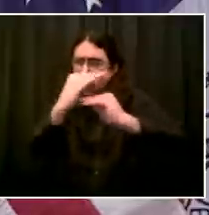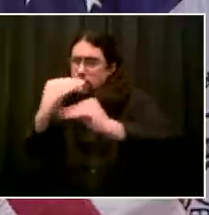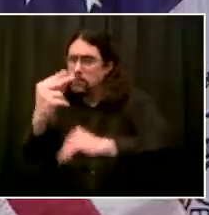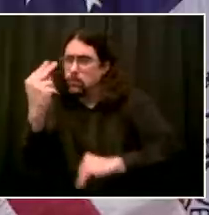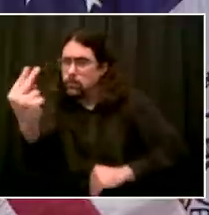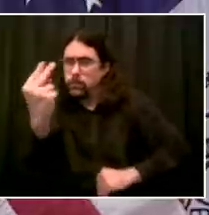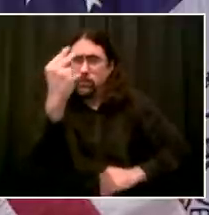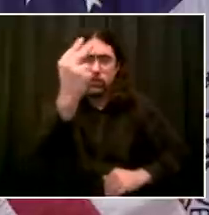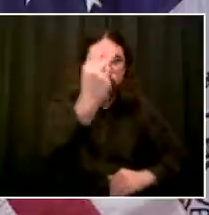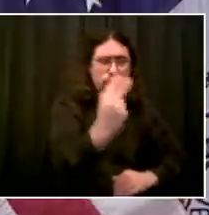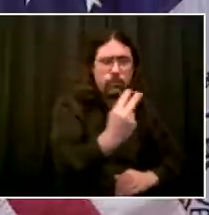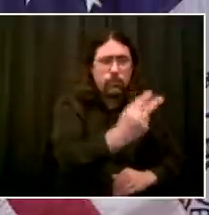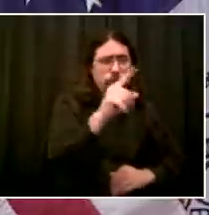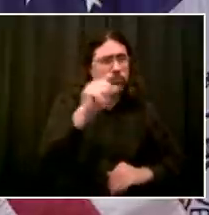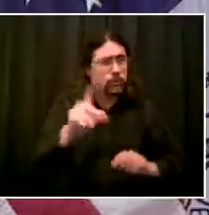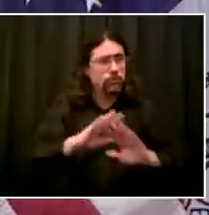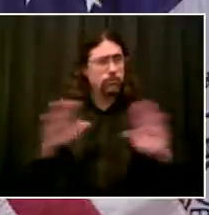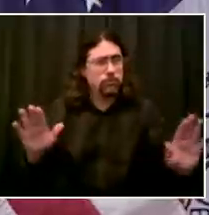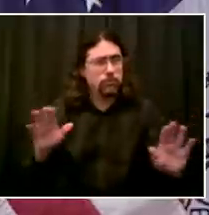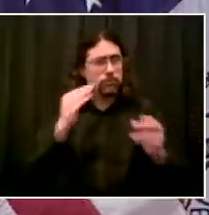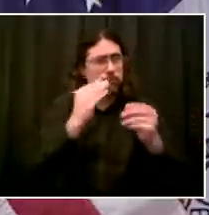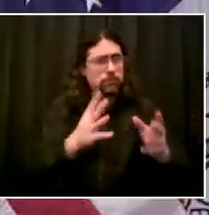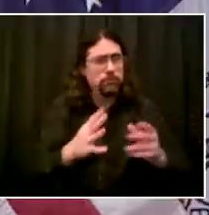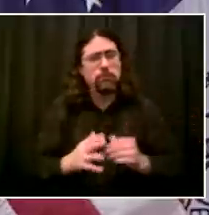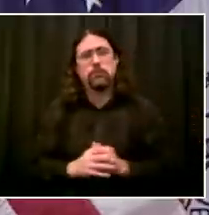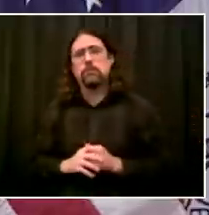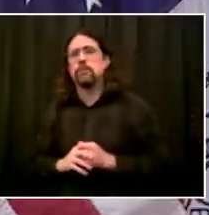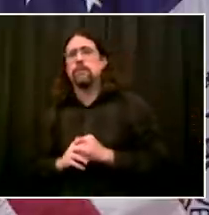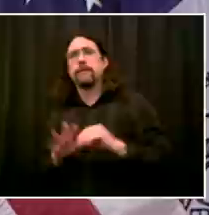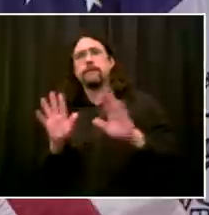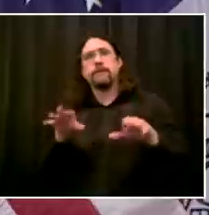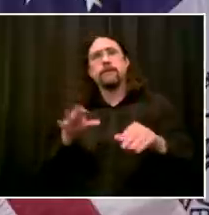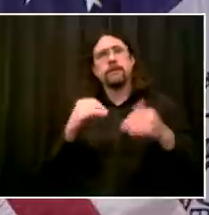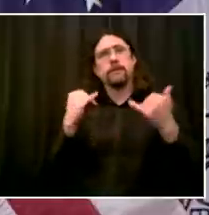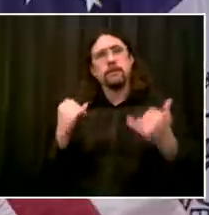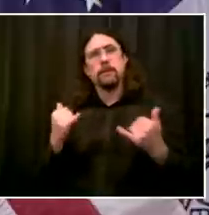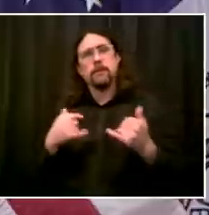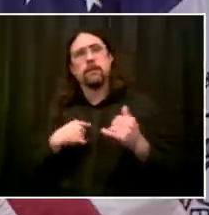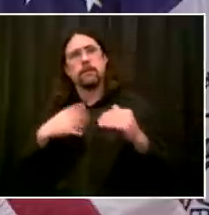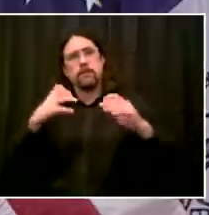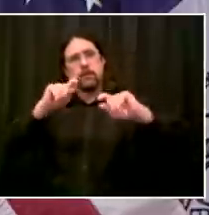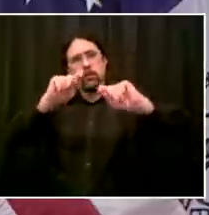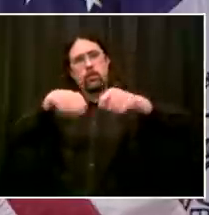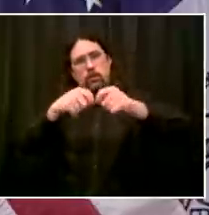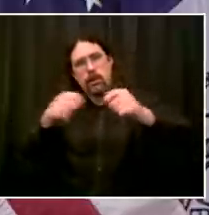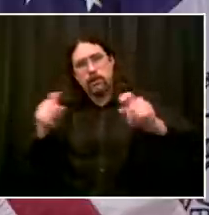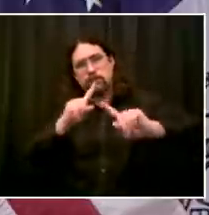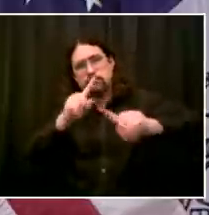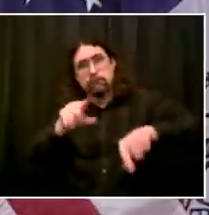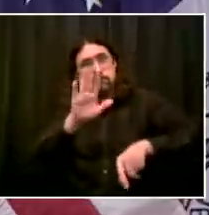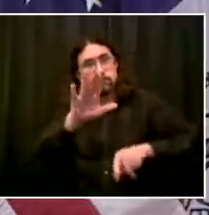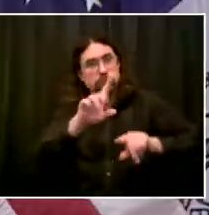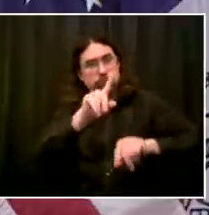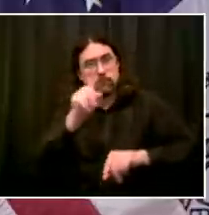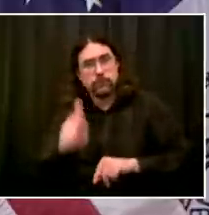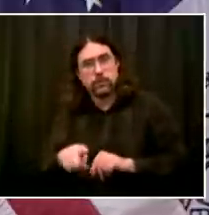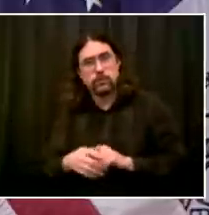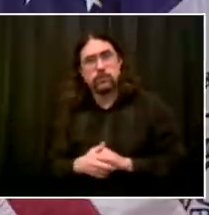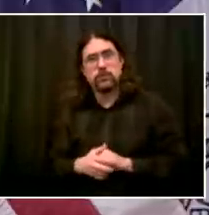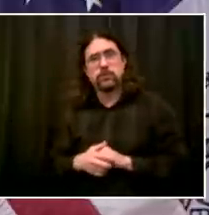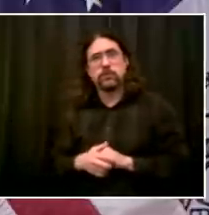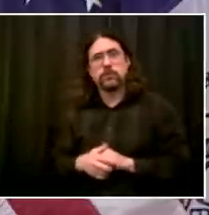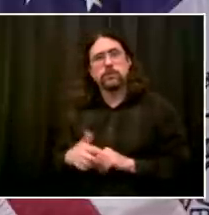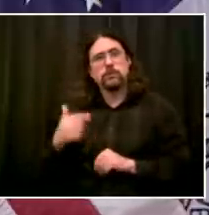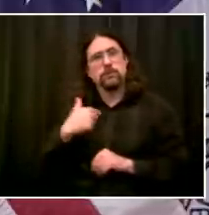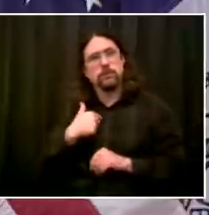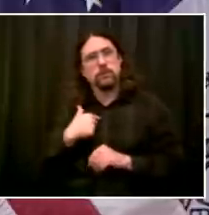the fact is that we've given you a timeline. We know the types of industries. We're talking to folks in